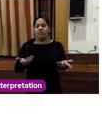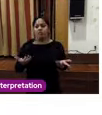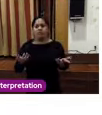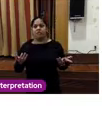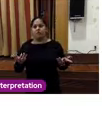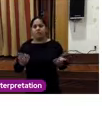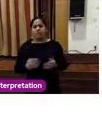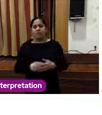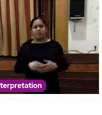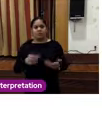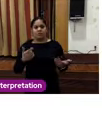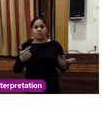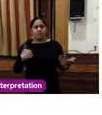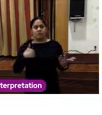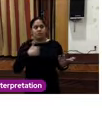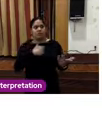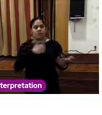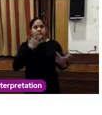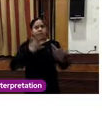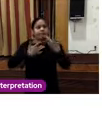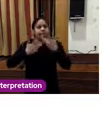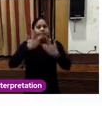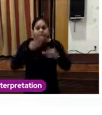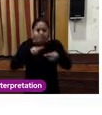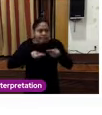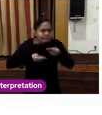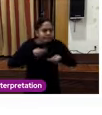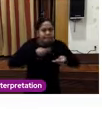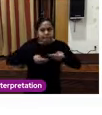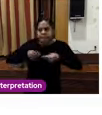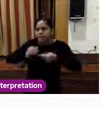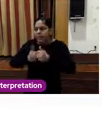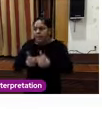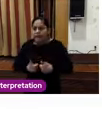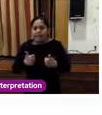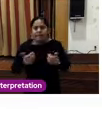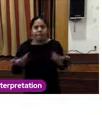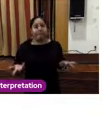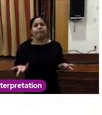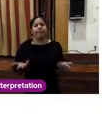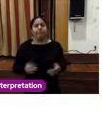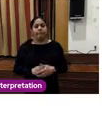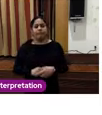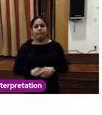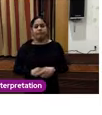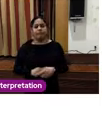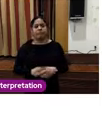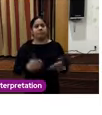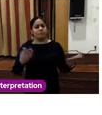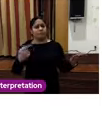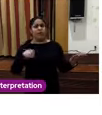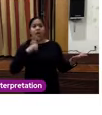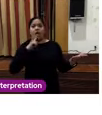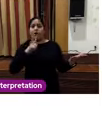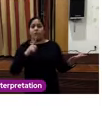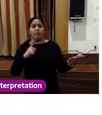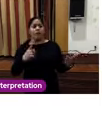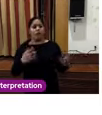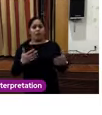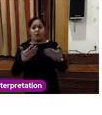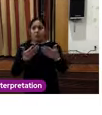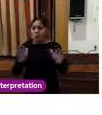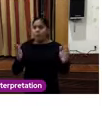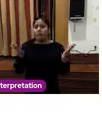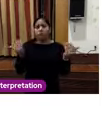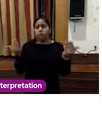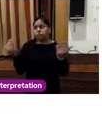we can barely afford to stay here. And so I'm open to it. You know, we have our state senator right here. I don't know if